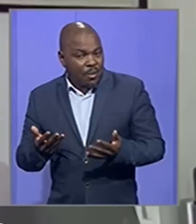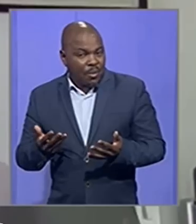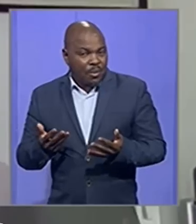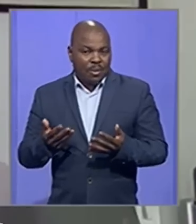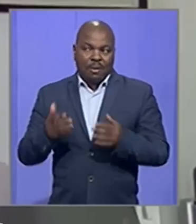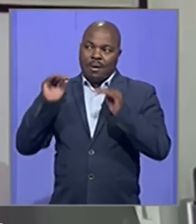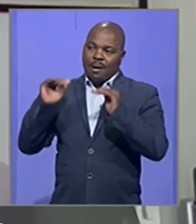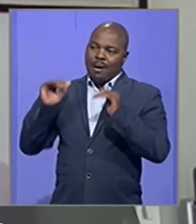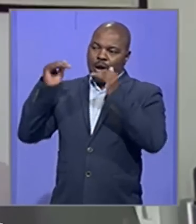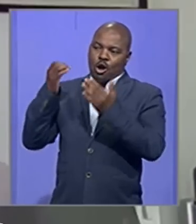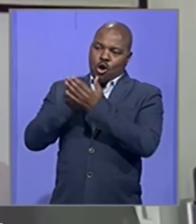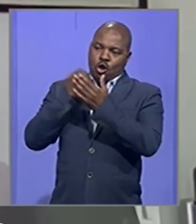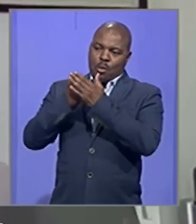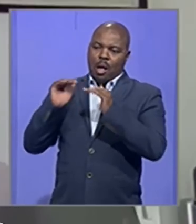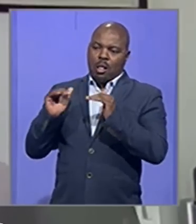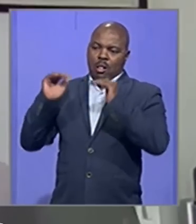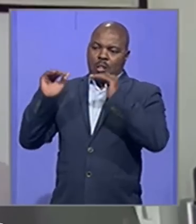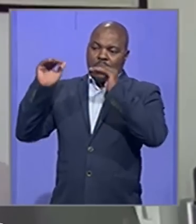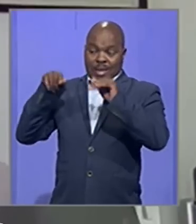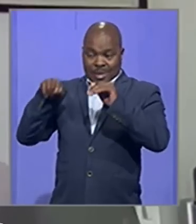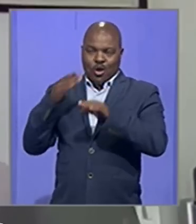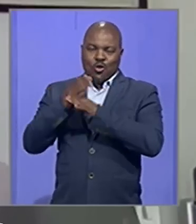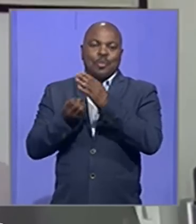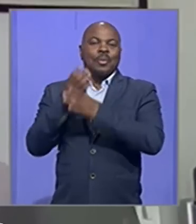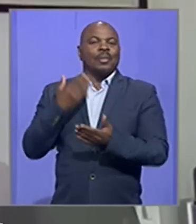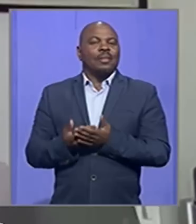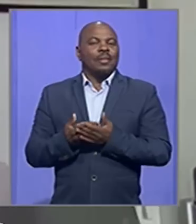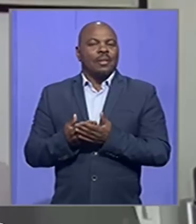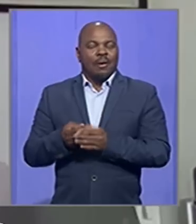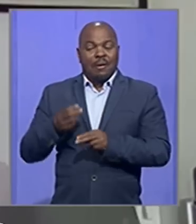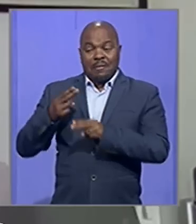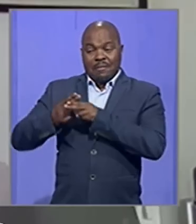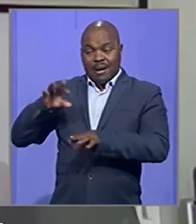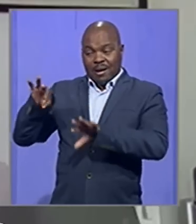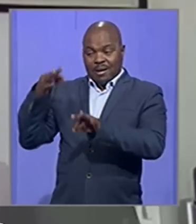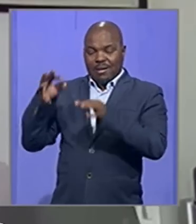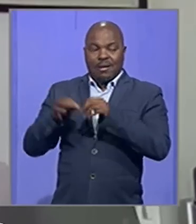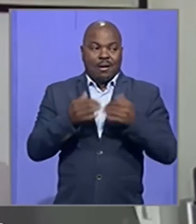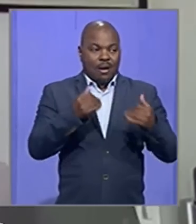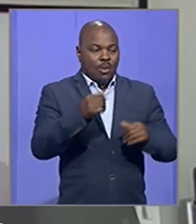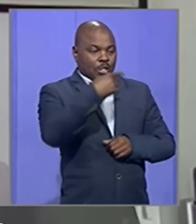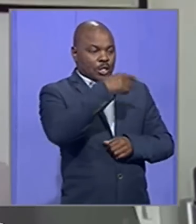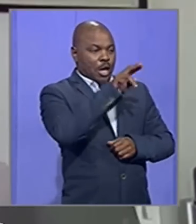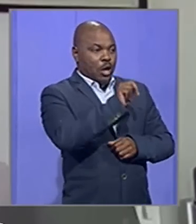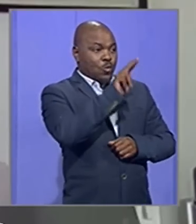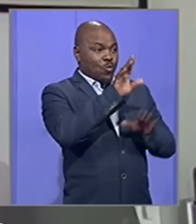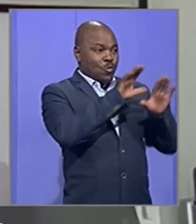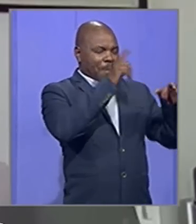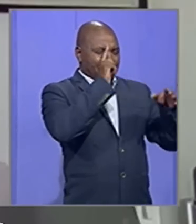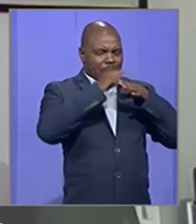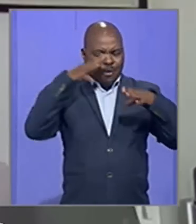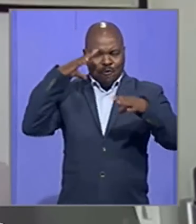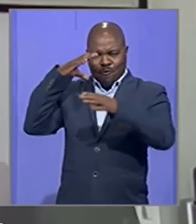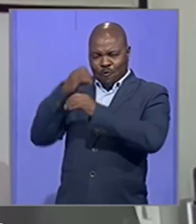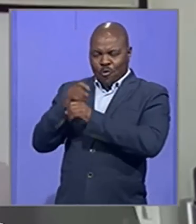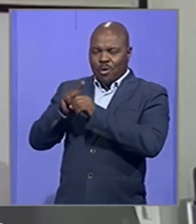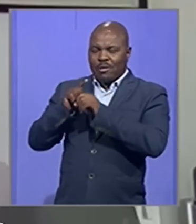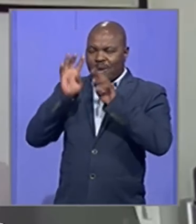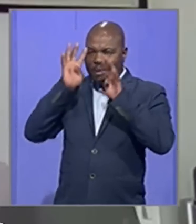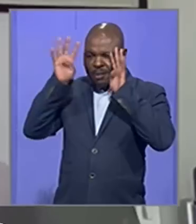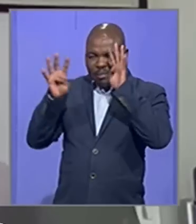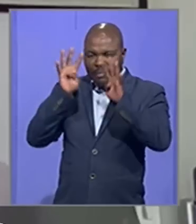higher economic growth. So, in the final analysis, the Government of National Unity should focus on initiatives